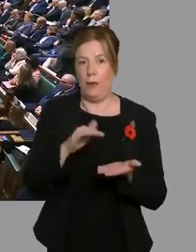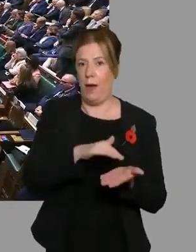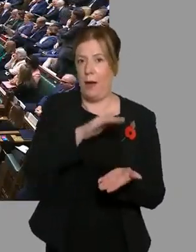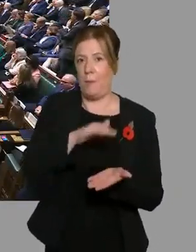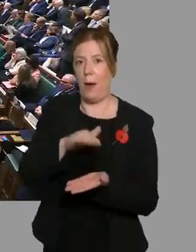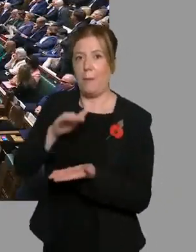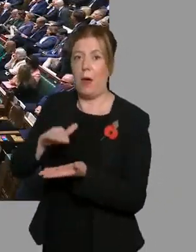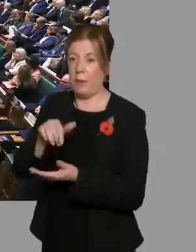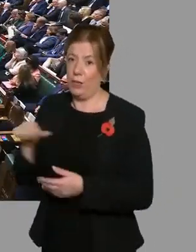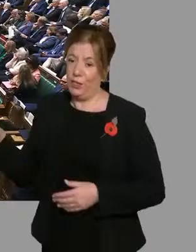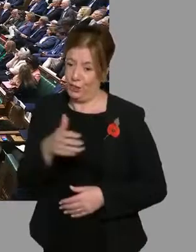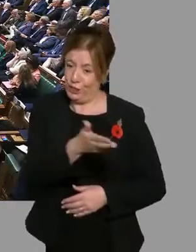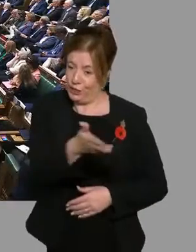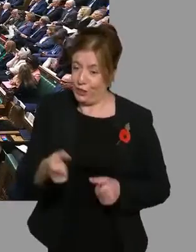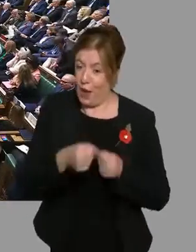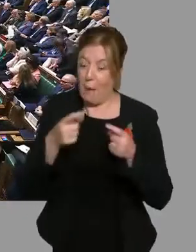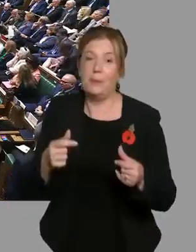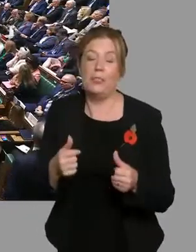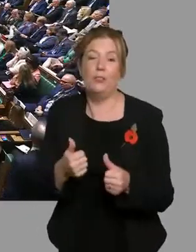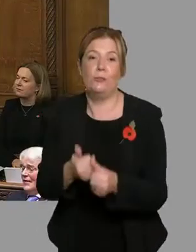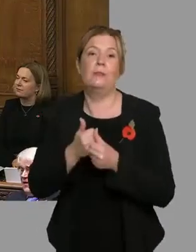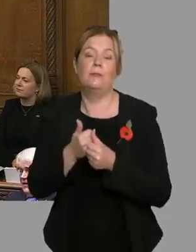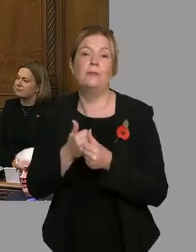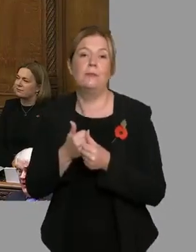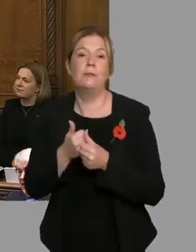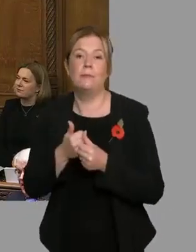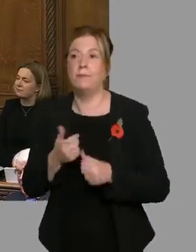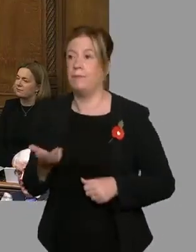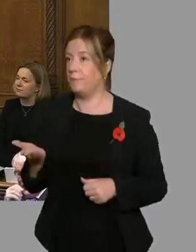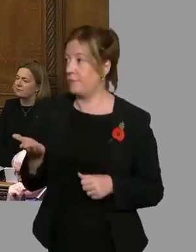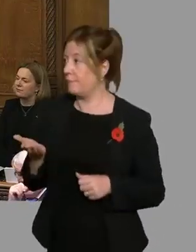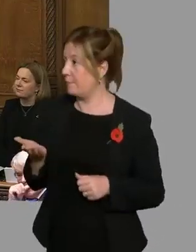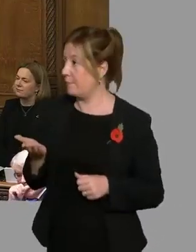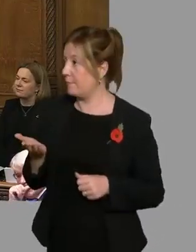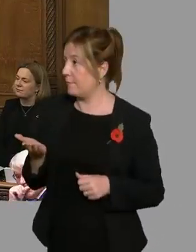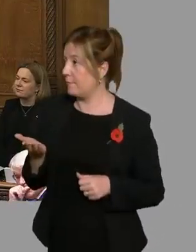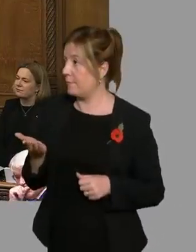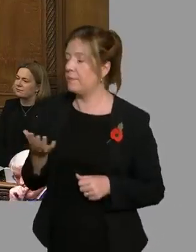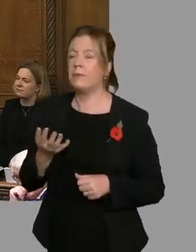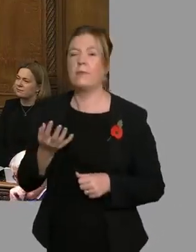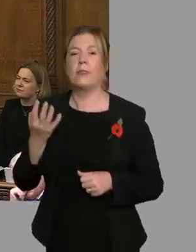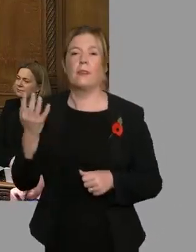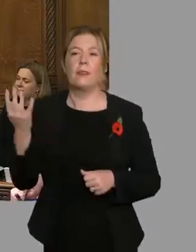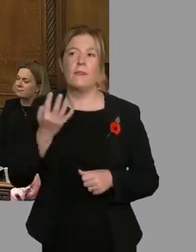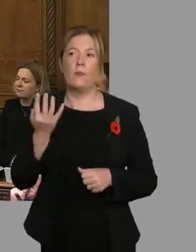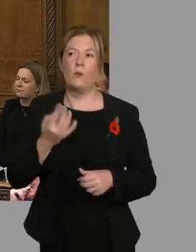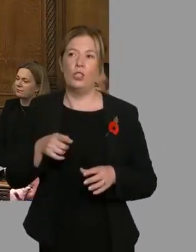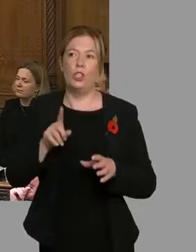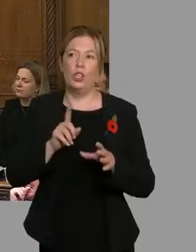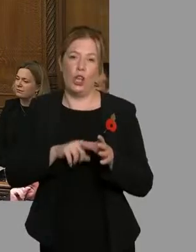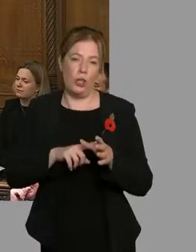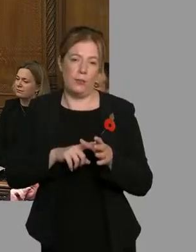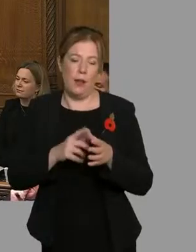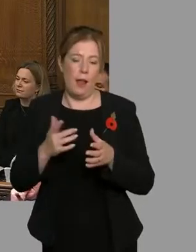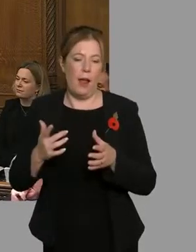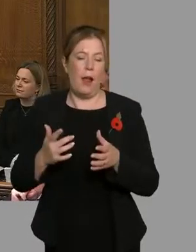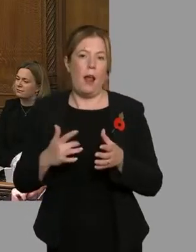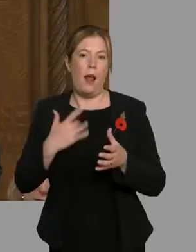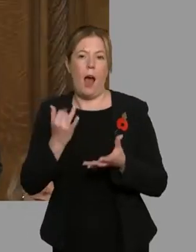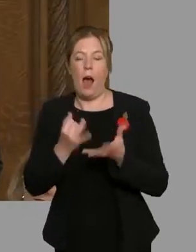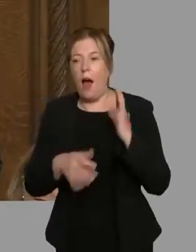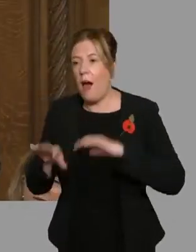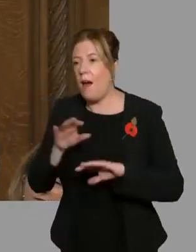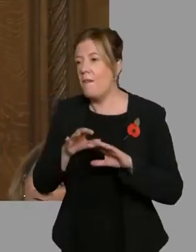Thank you, Mr. Speaker. After 14 years shaping the UK's long-term strategies for life science, agri-tech, fusion and space, I welcome the government's industrial